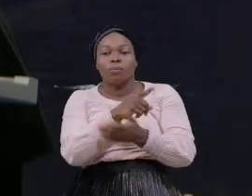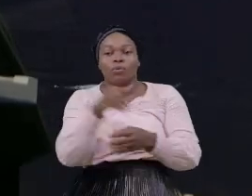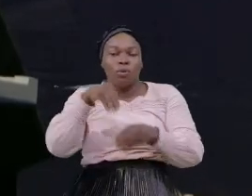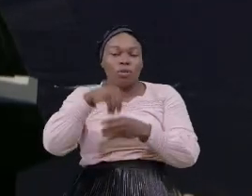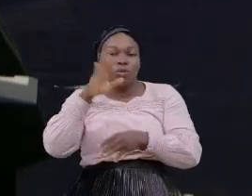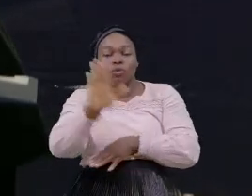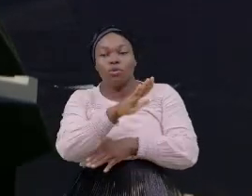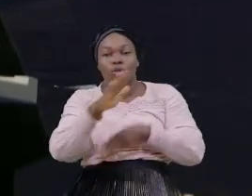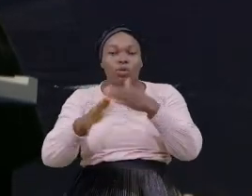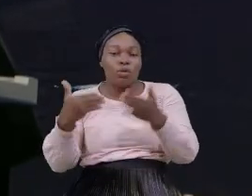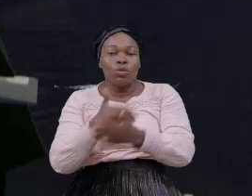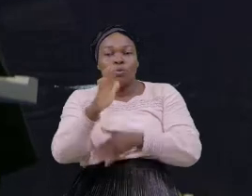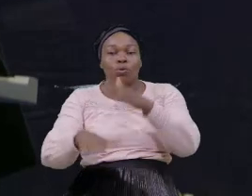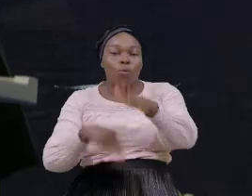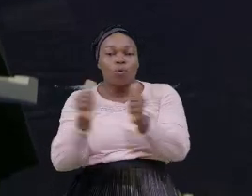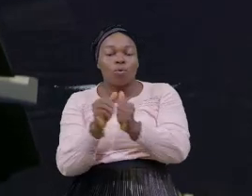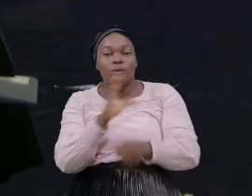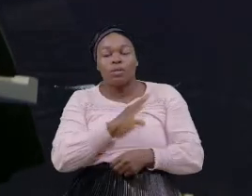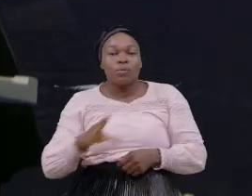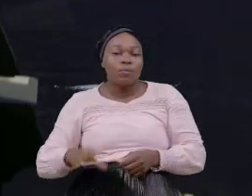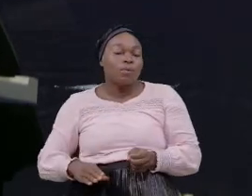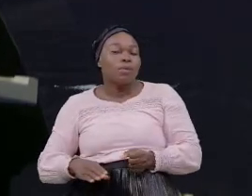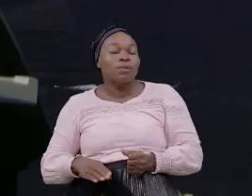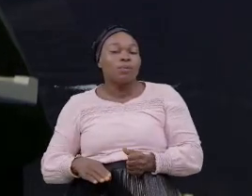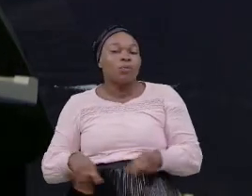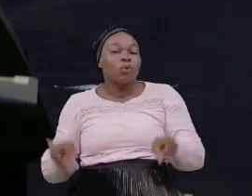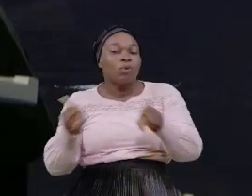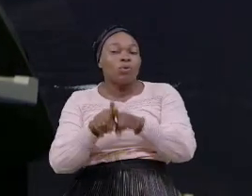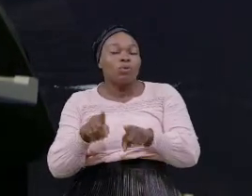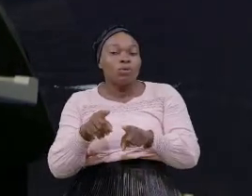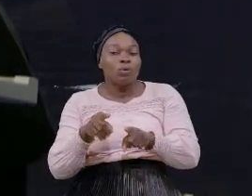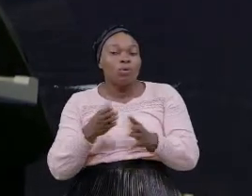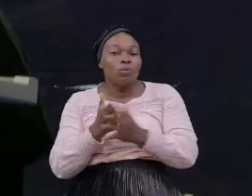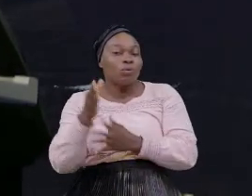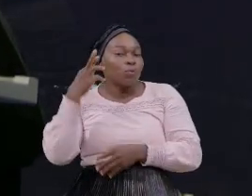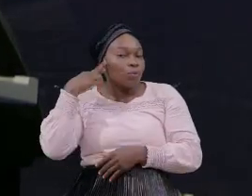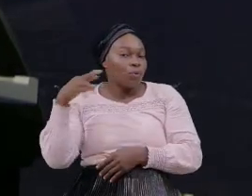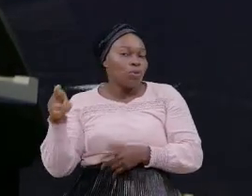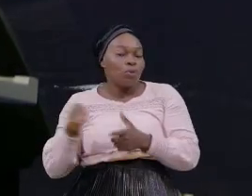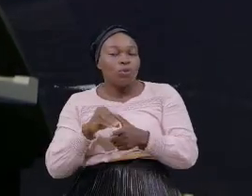Also, if you are listening via radio or television and you just